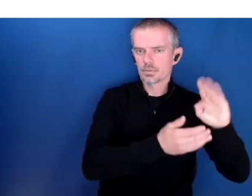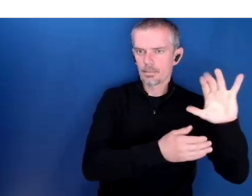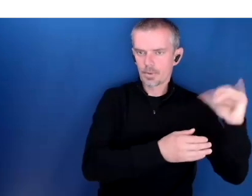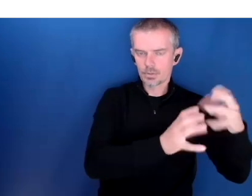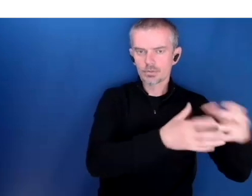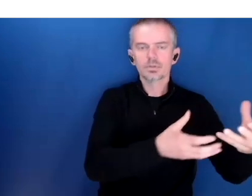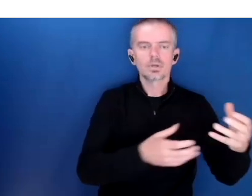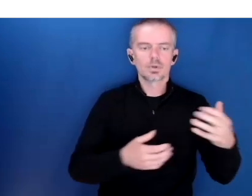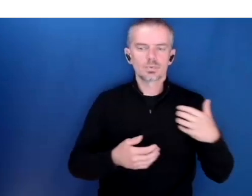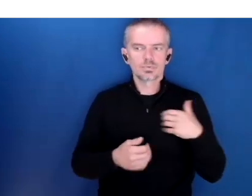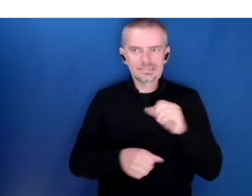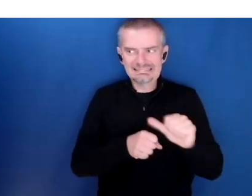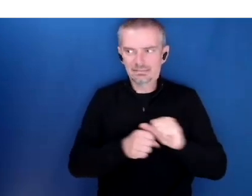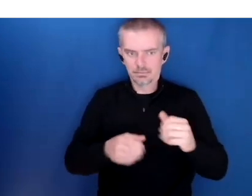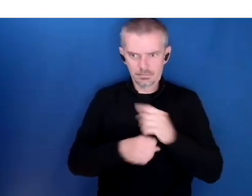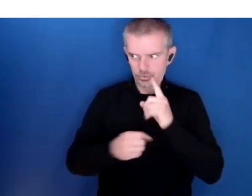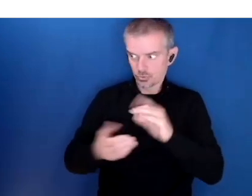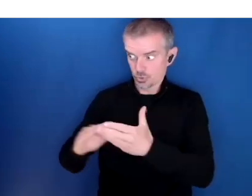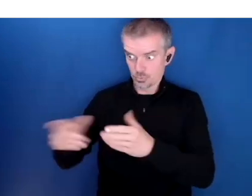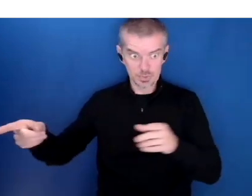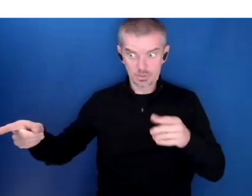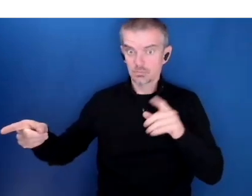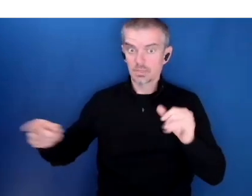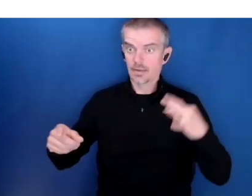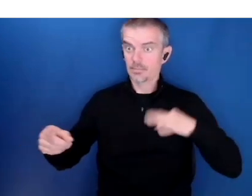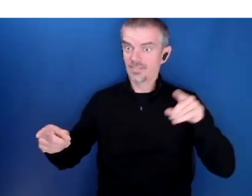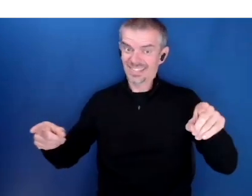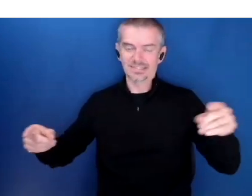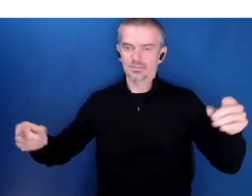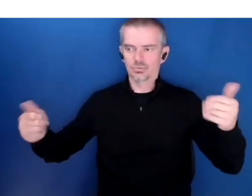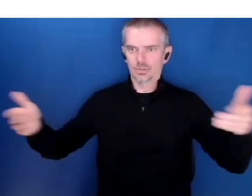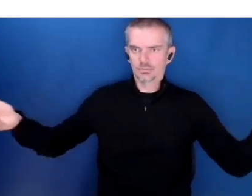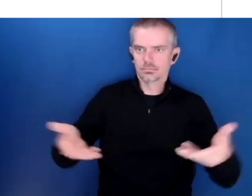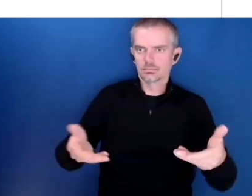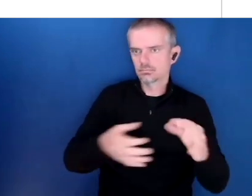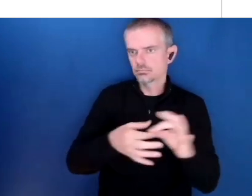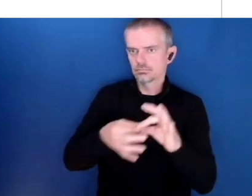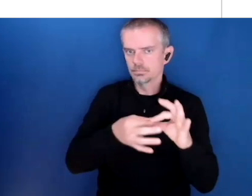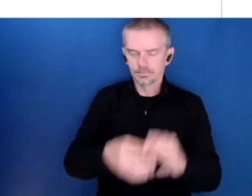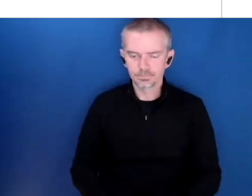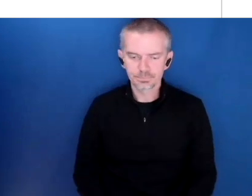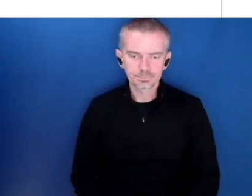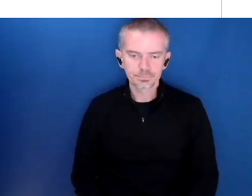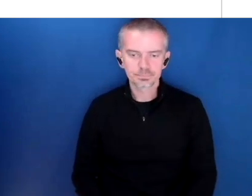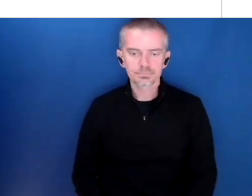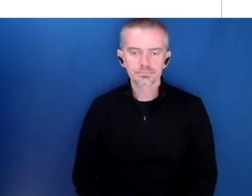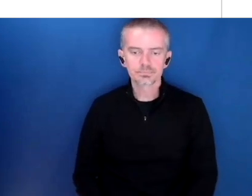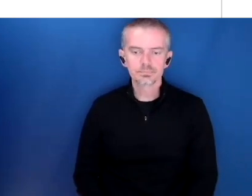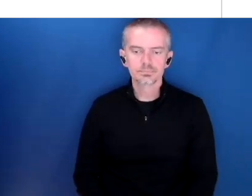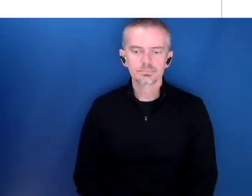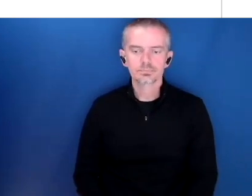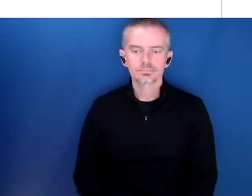to access and successfully utilize these tools. Next slide, please.